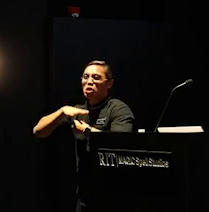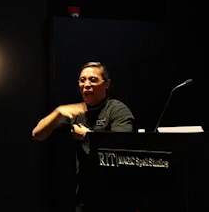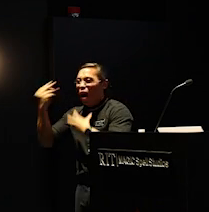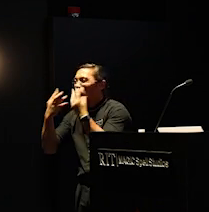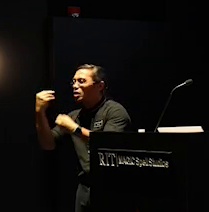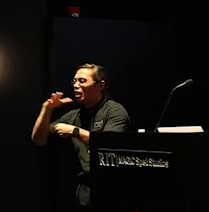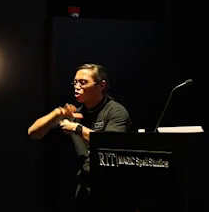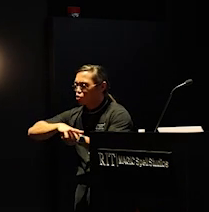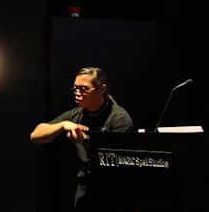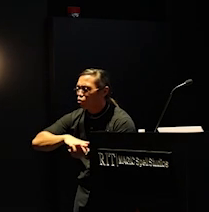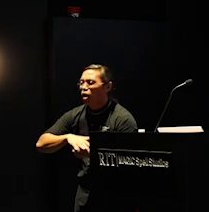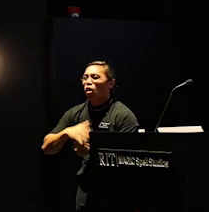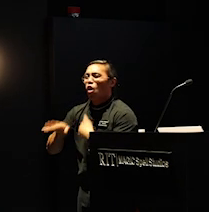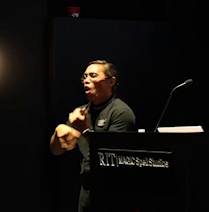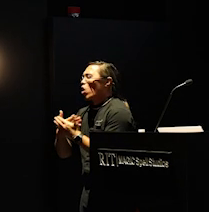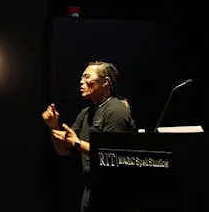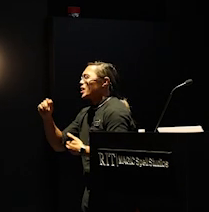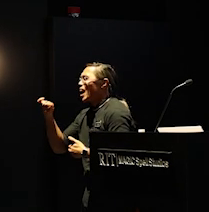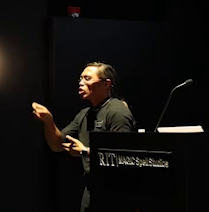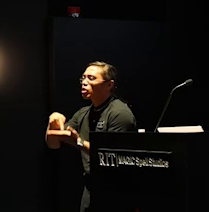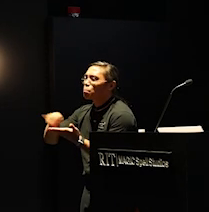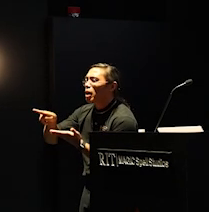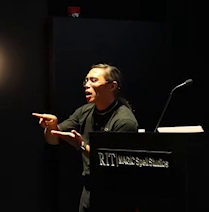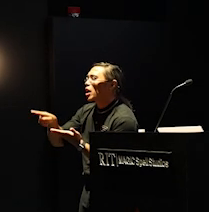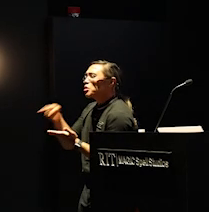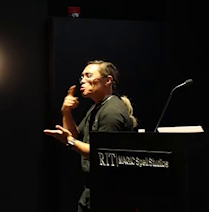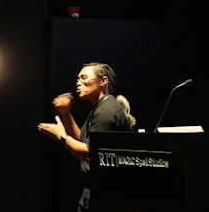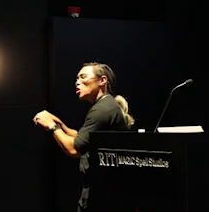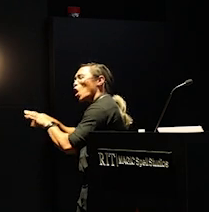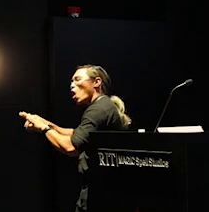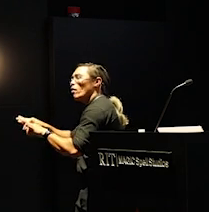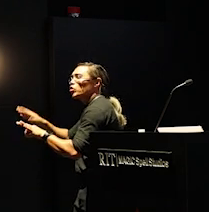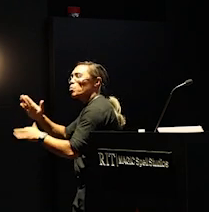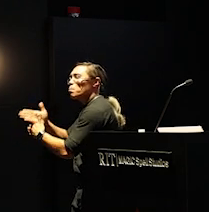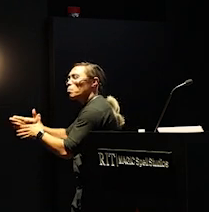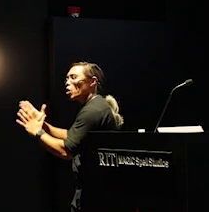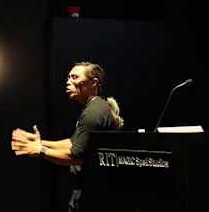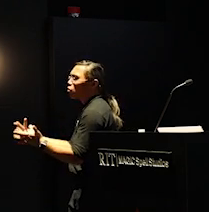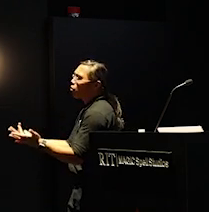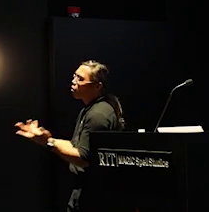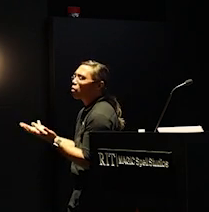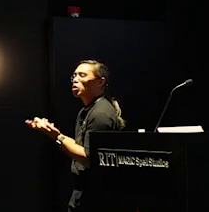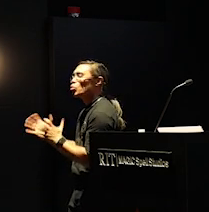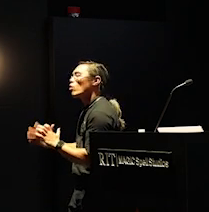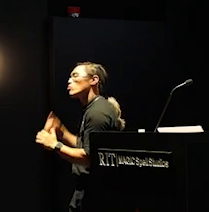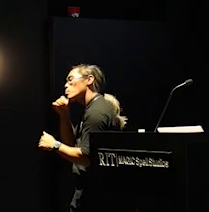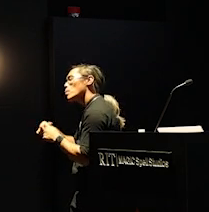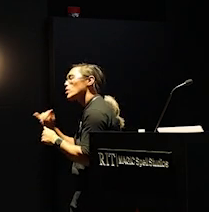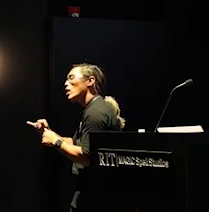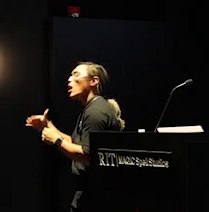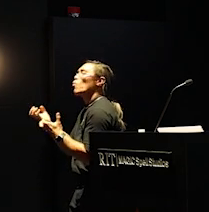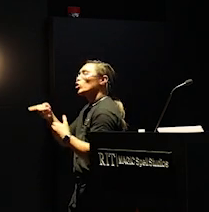place. And that's what, again, this, like whatever that is. Like you go in there, I want you to feel that. Away from the stress of your job,